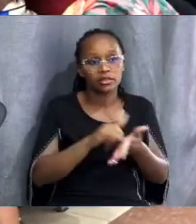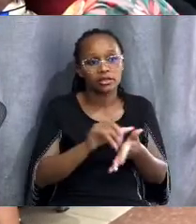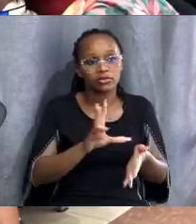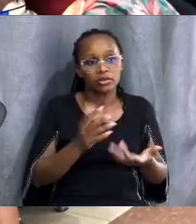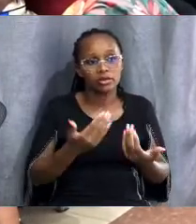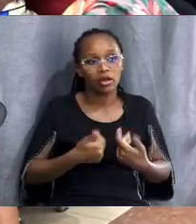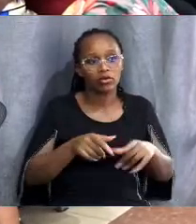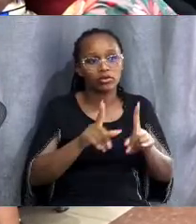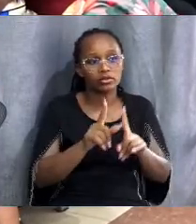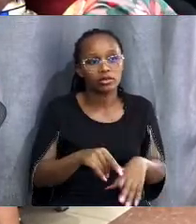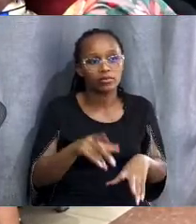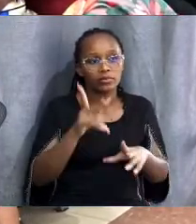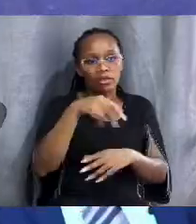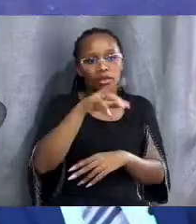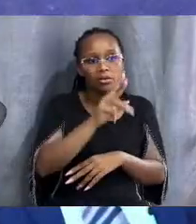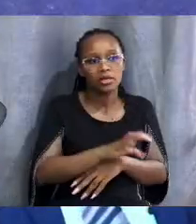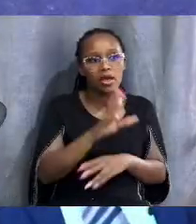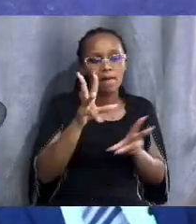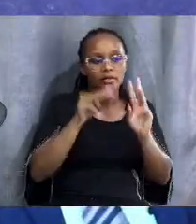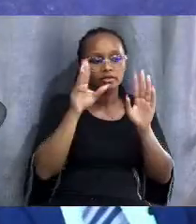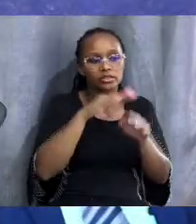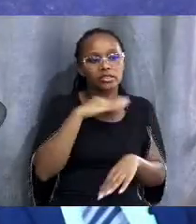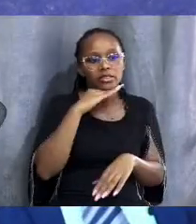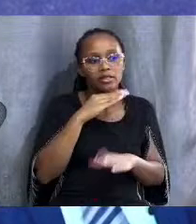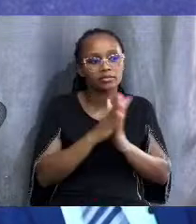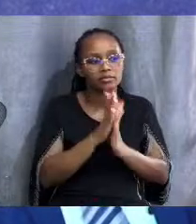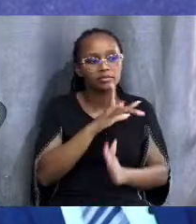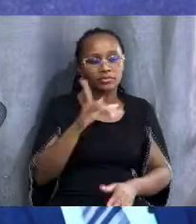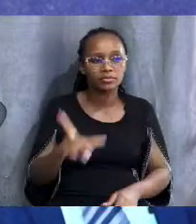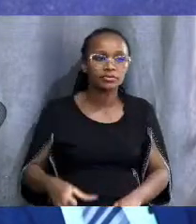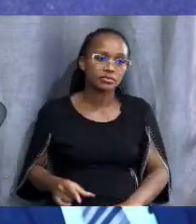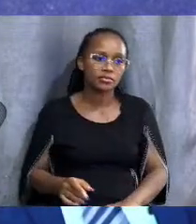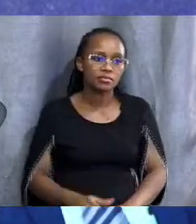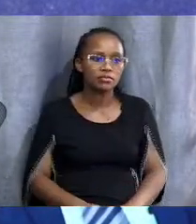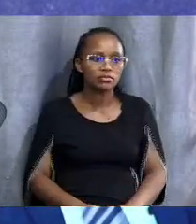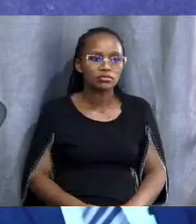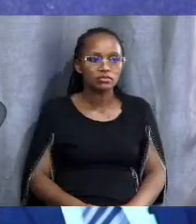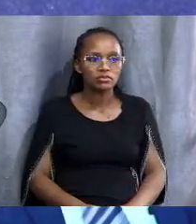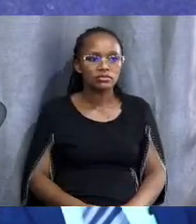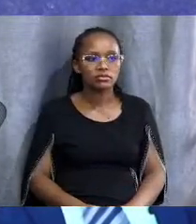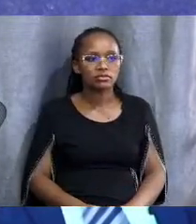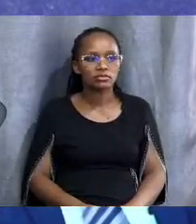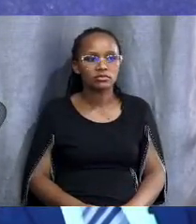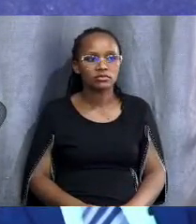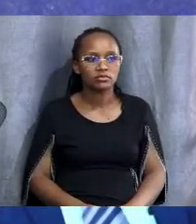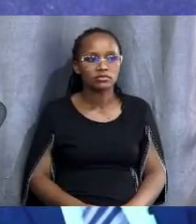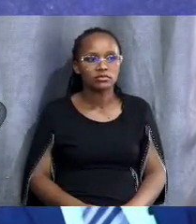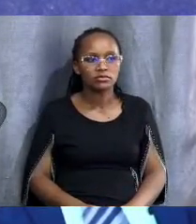be having premature deaths. Praise the name of the Lord. And